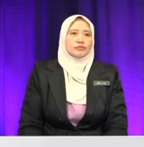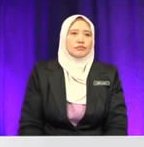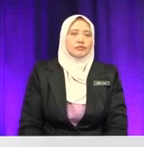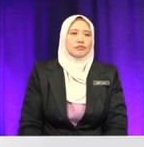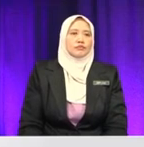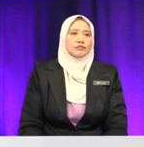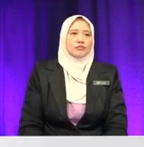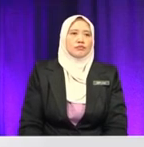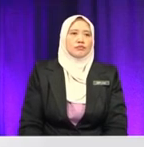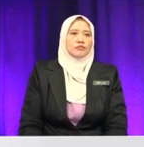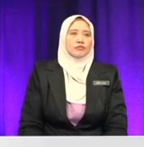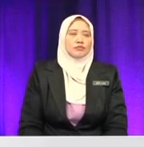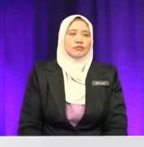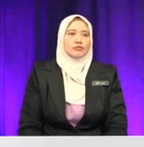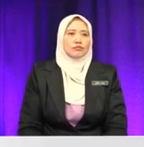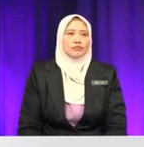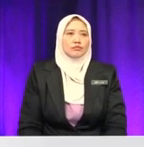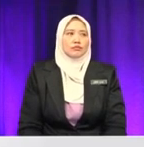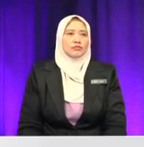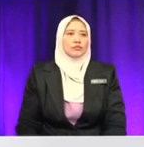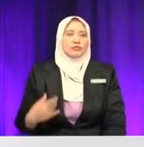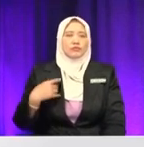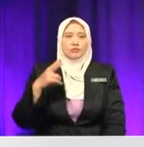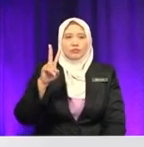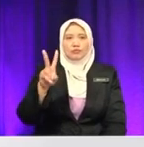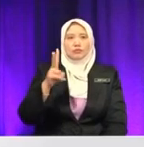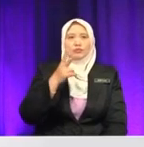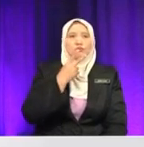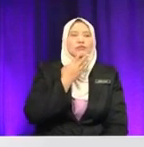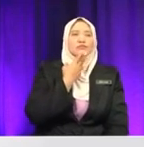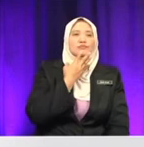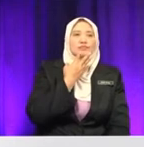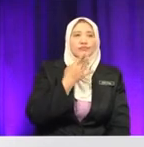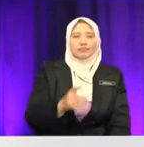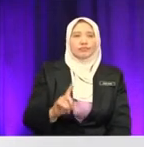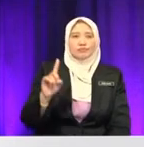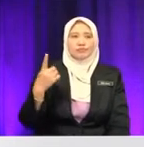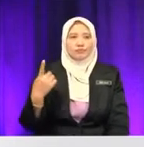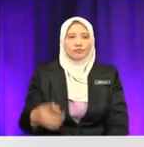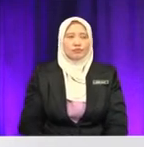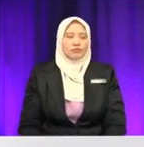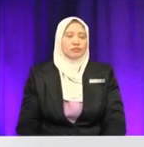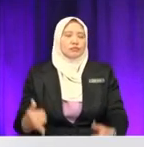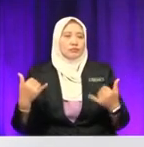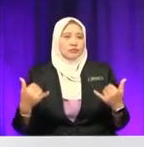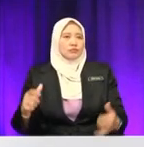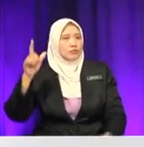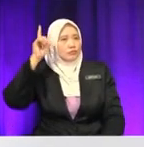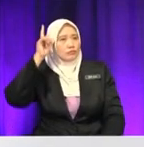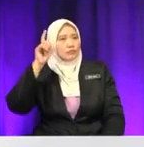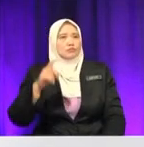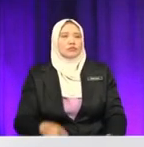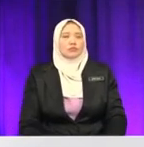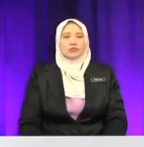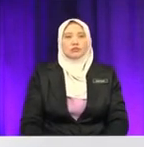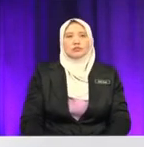All right. Oh. So Faisal had only two colors, all right? Okay. Still good. Mm-hmm. Okay, now let us look at the second sentence.